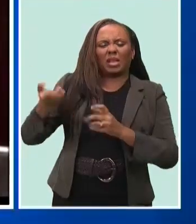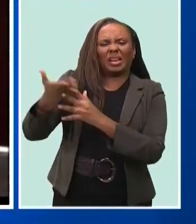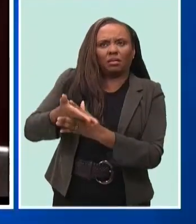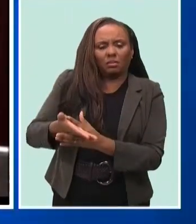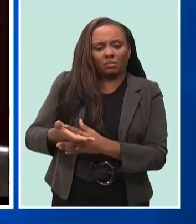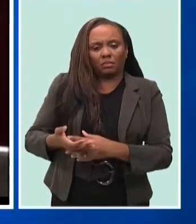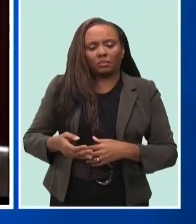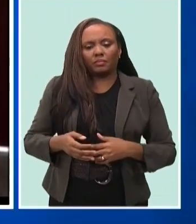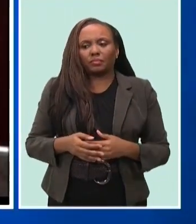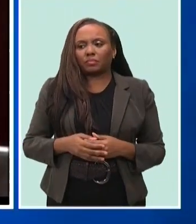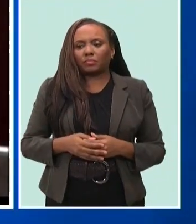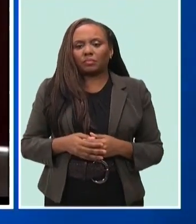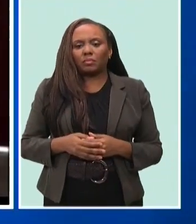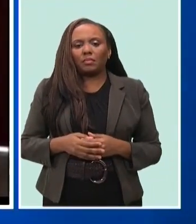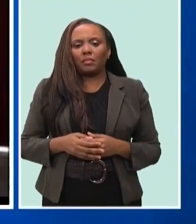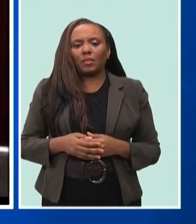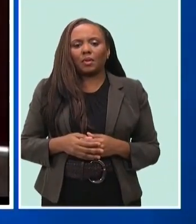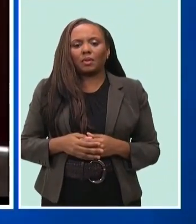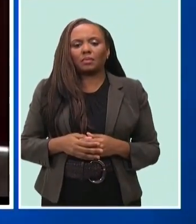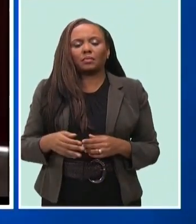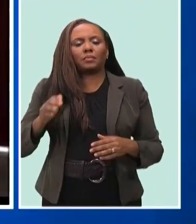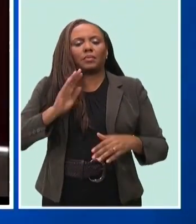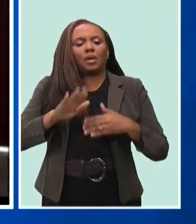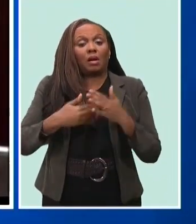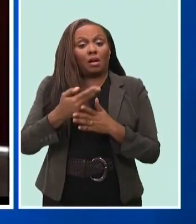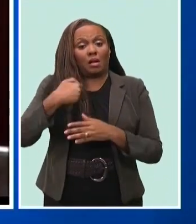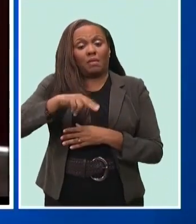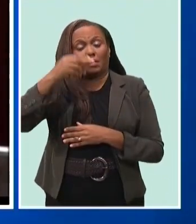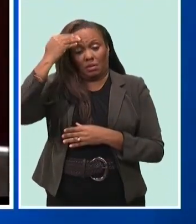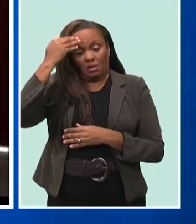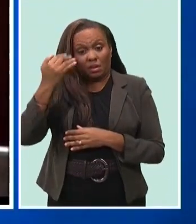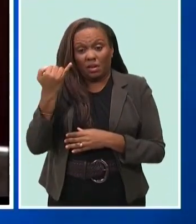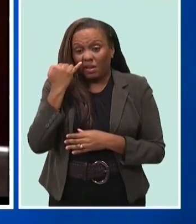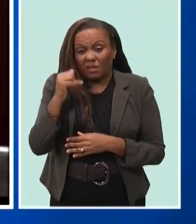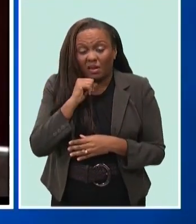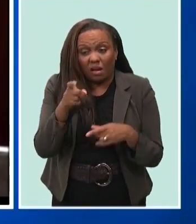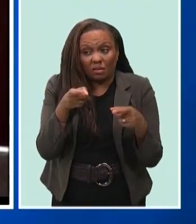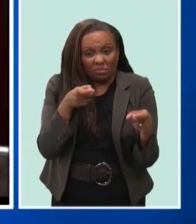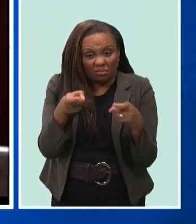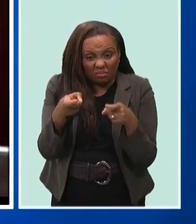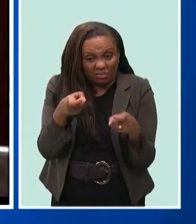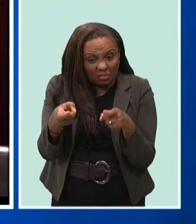know in this chamber and recognize that if left uncontrolled and unchecked,